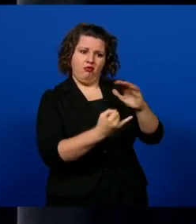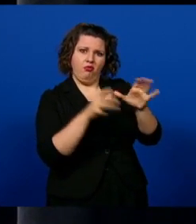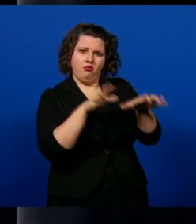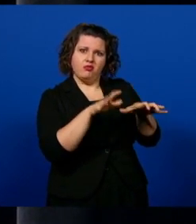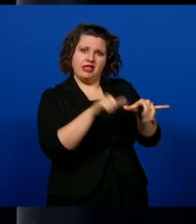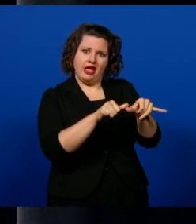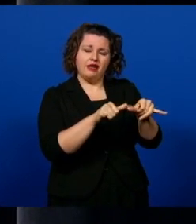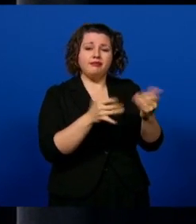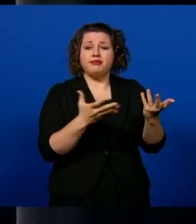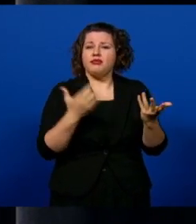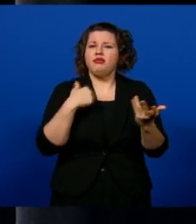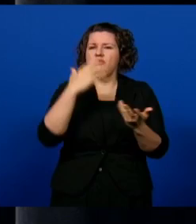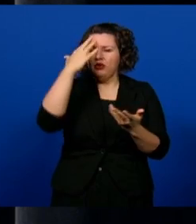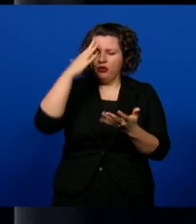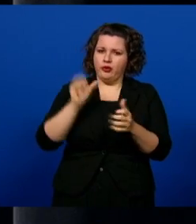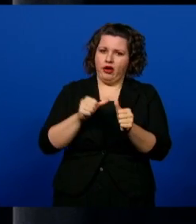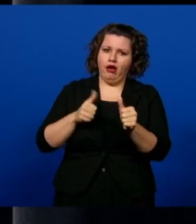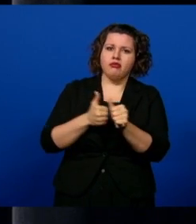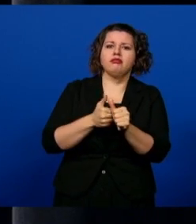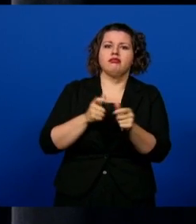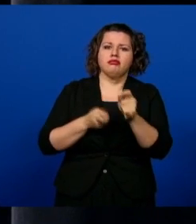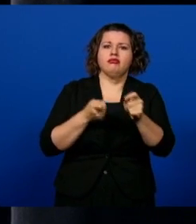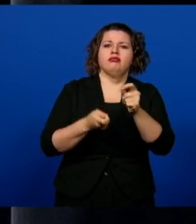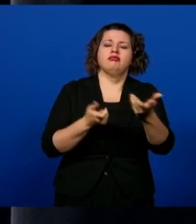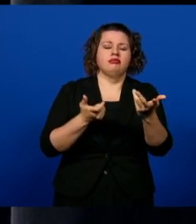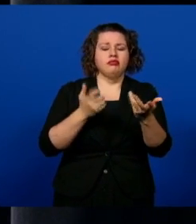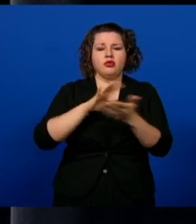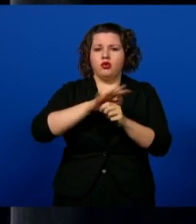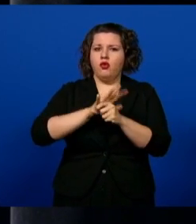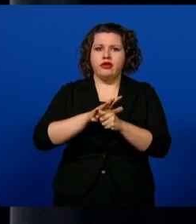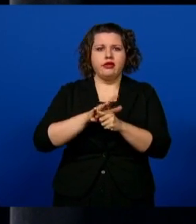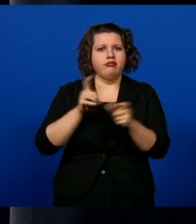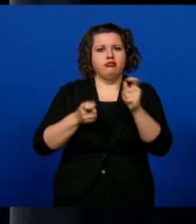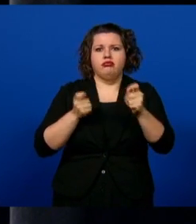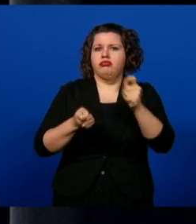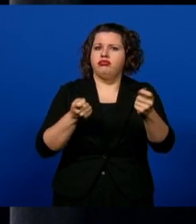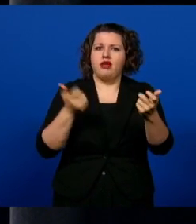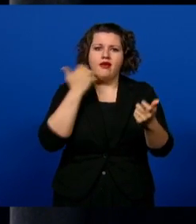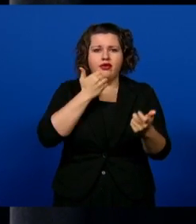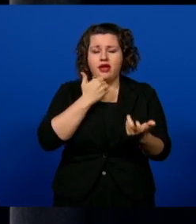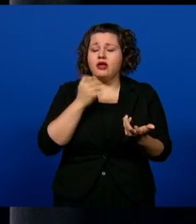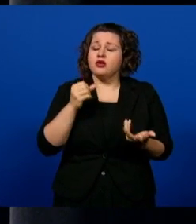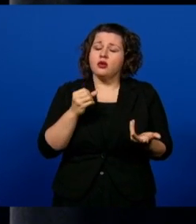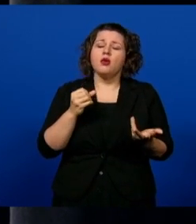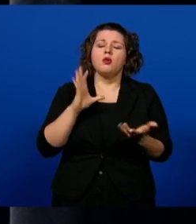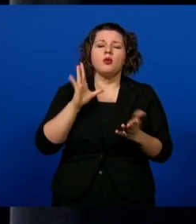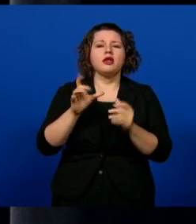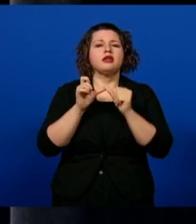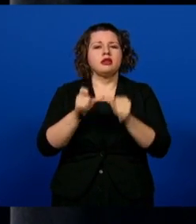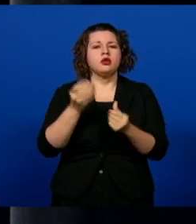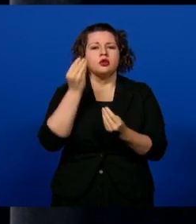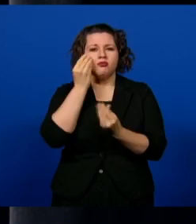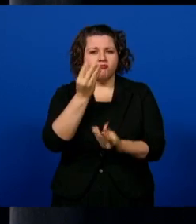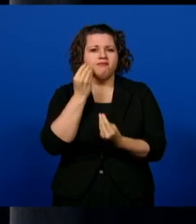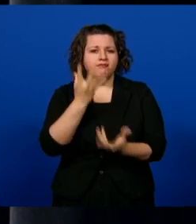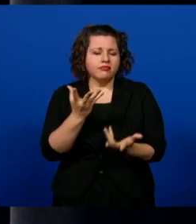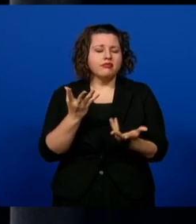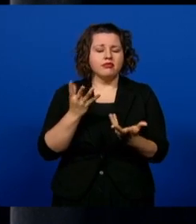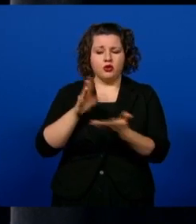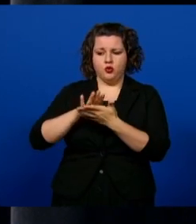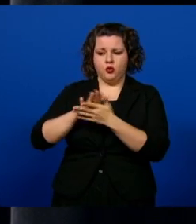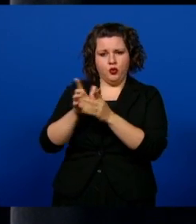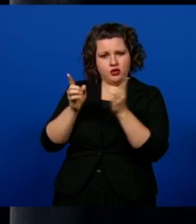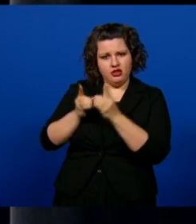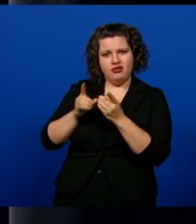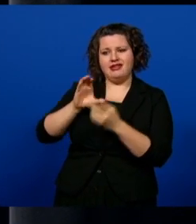instantly, since we all know that COVID-19 is constantly changing. So we're going to continue to provide that information. We'll continue to work with school districts